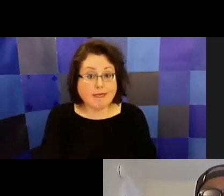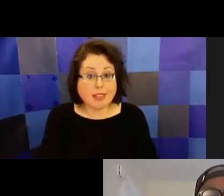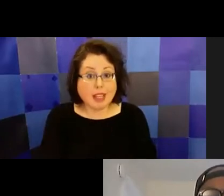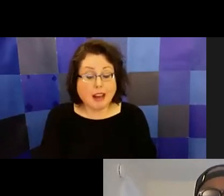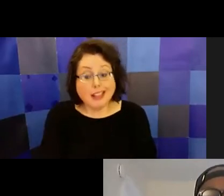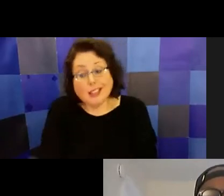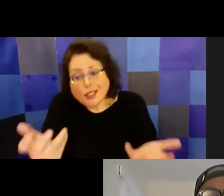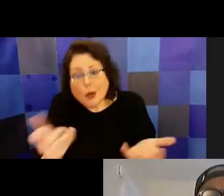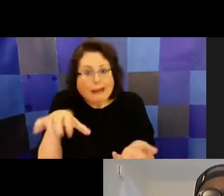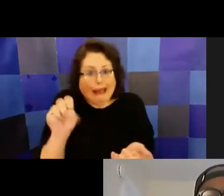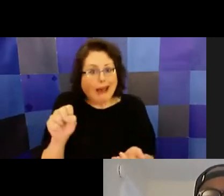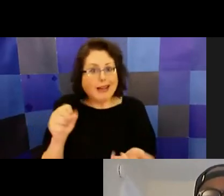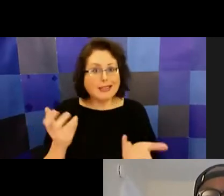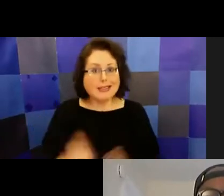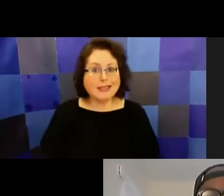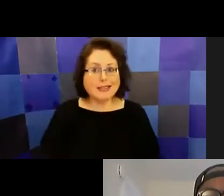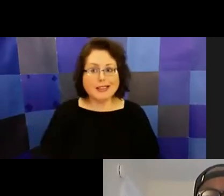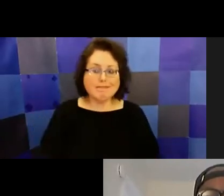Yes, so I mean, I think that, you know,